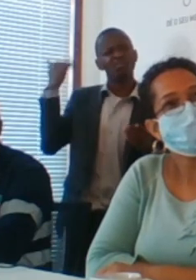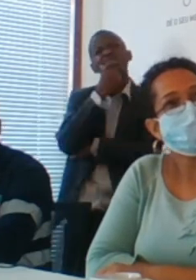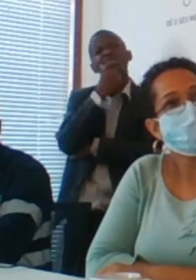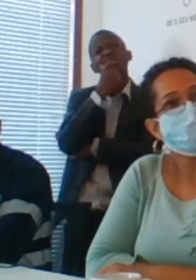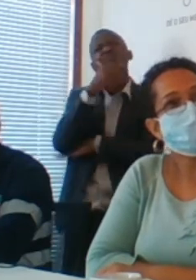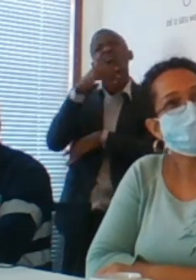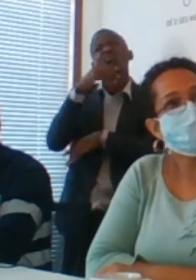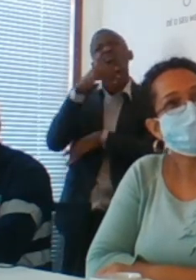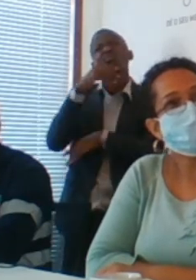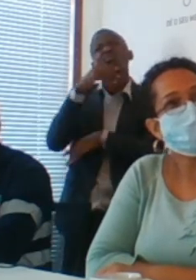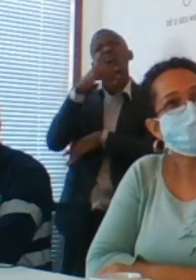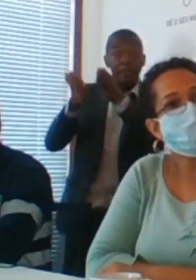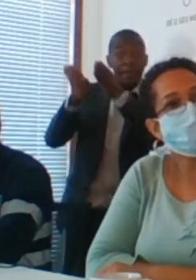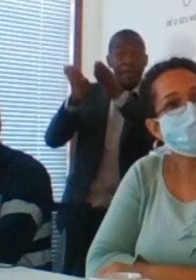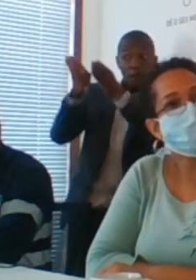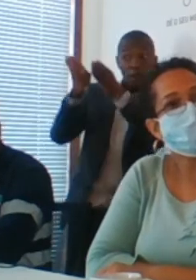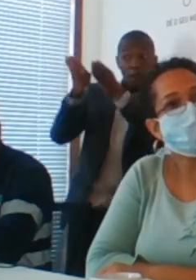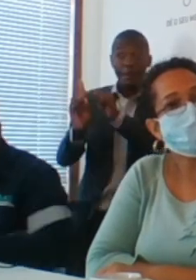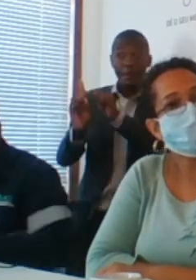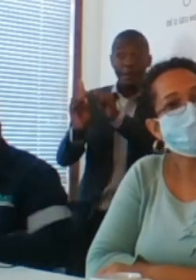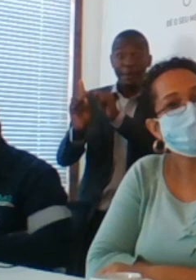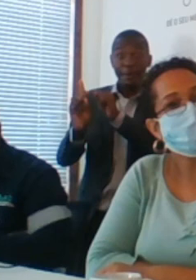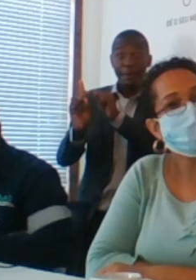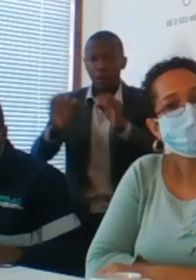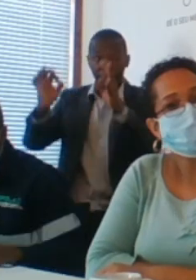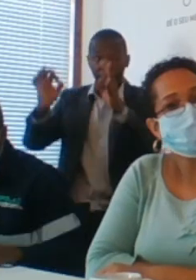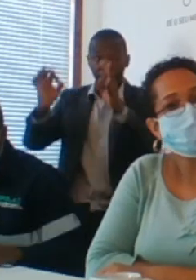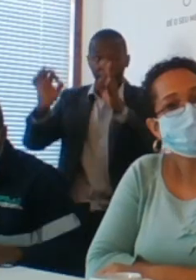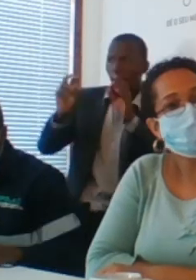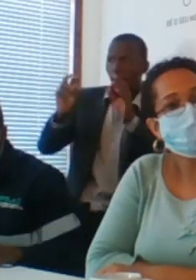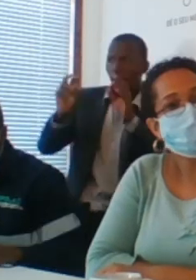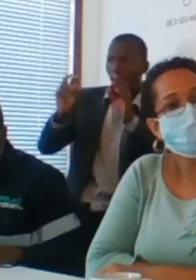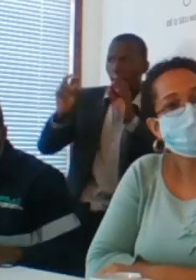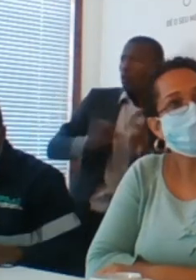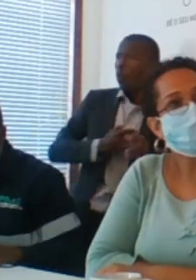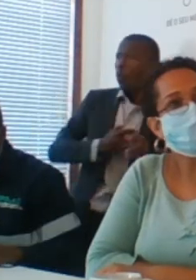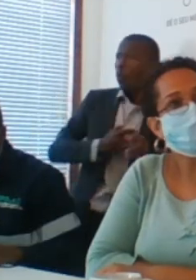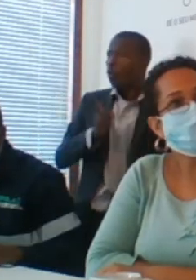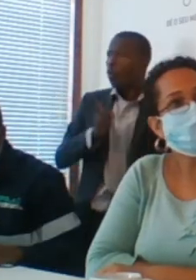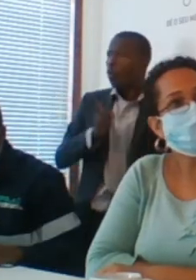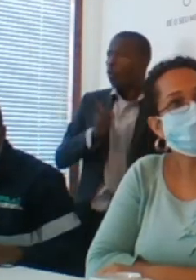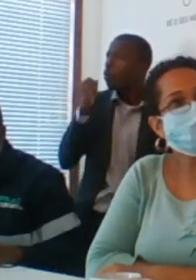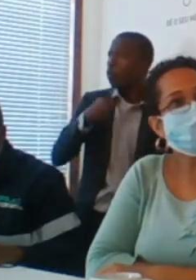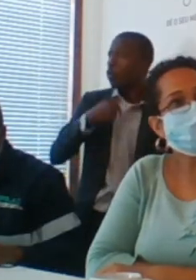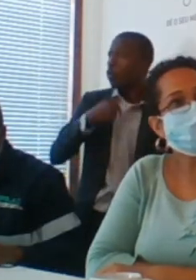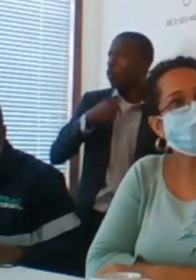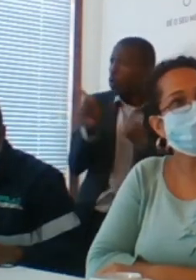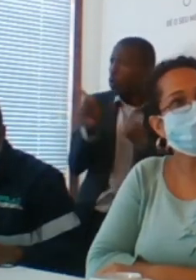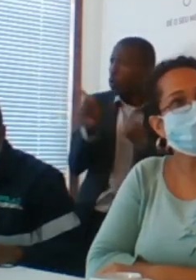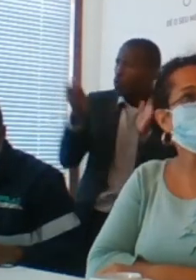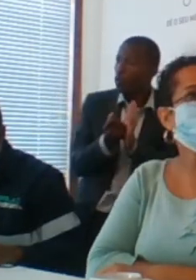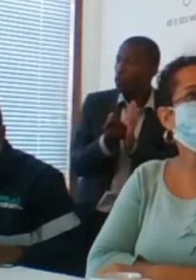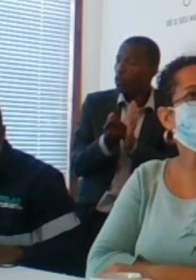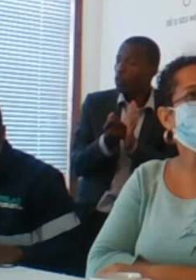of inspiration for people, well, other people, not only for Mozambique, people around the world with